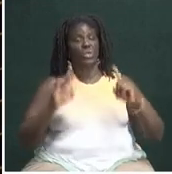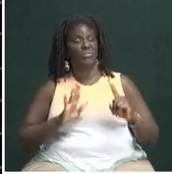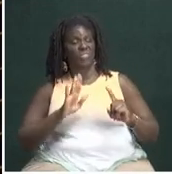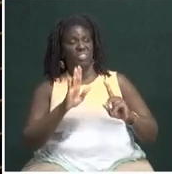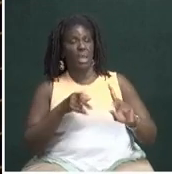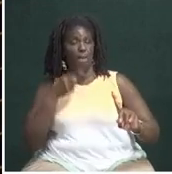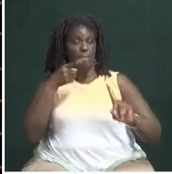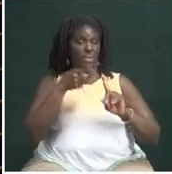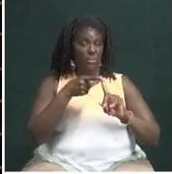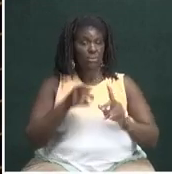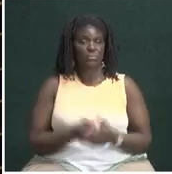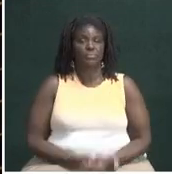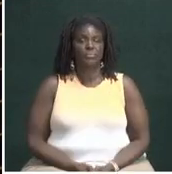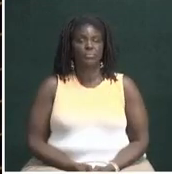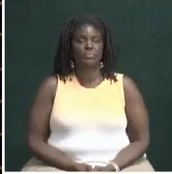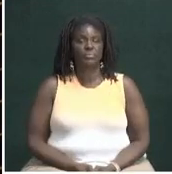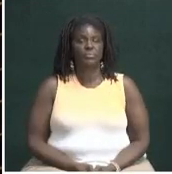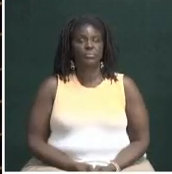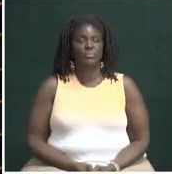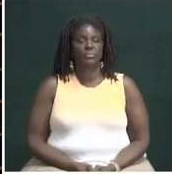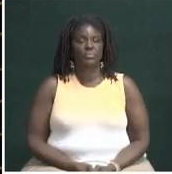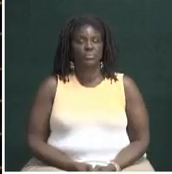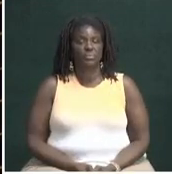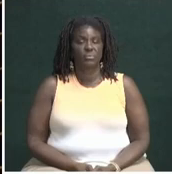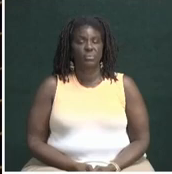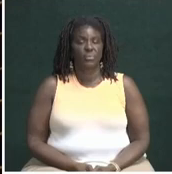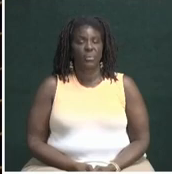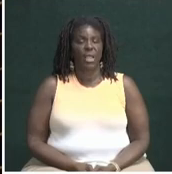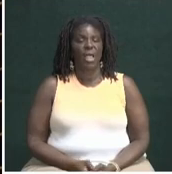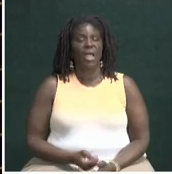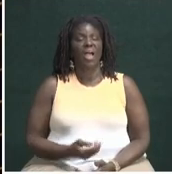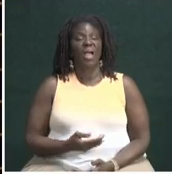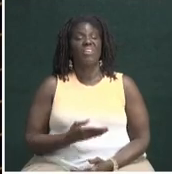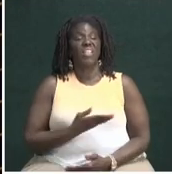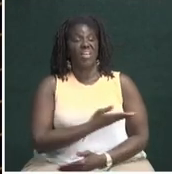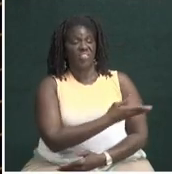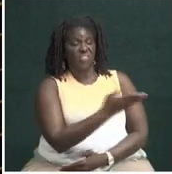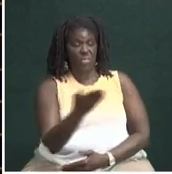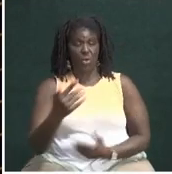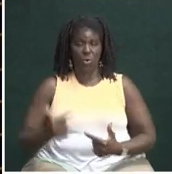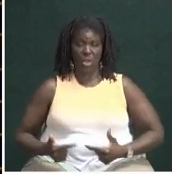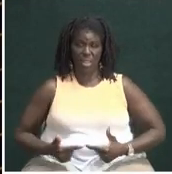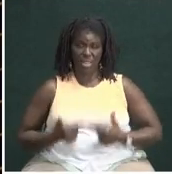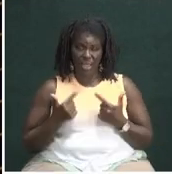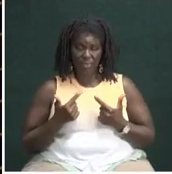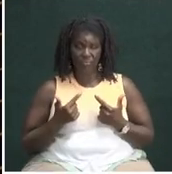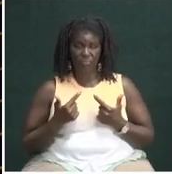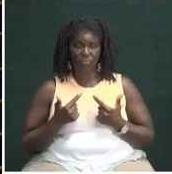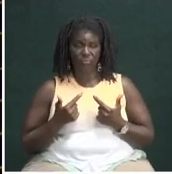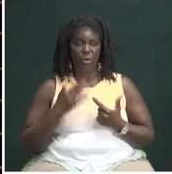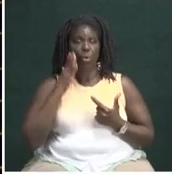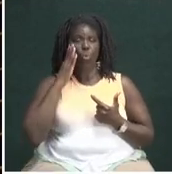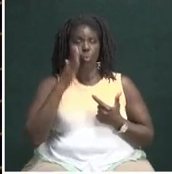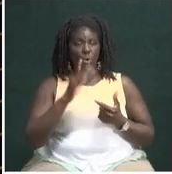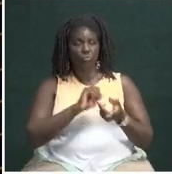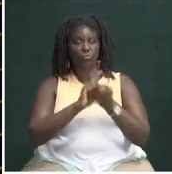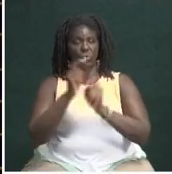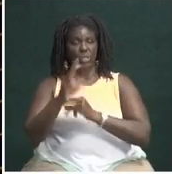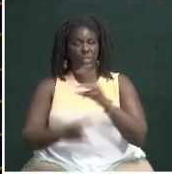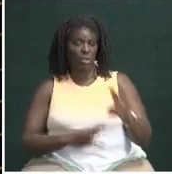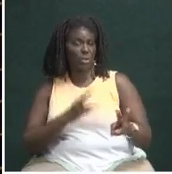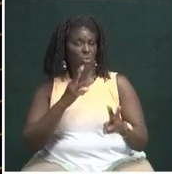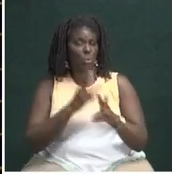mission and then to commence with their life to truly, truly make a difference and